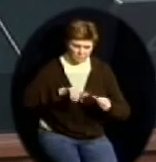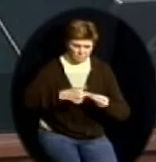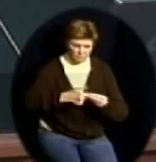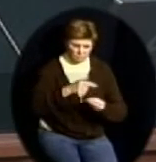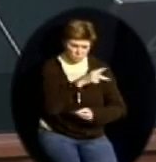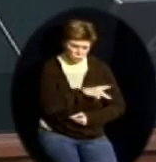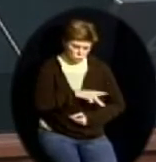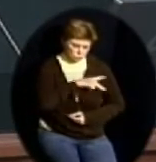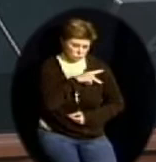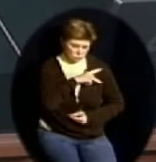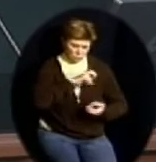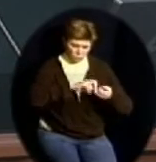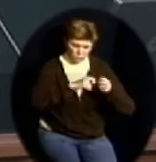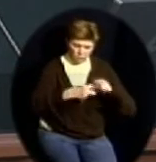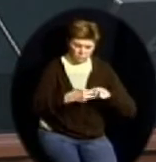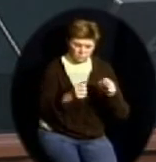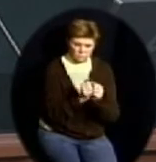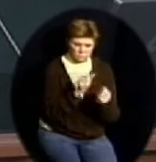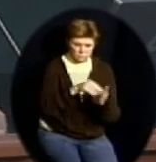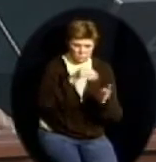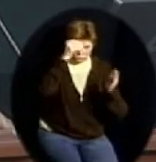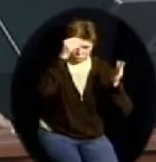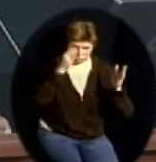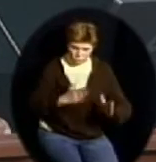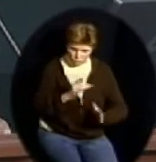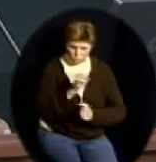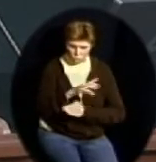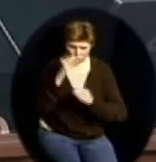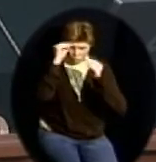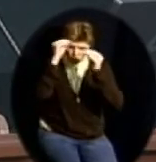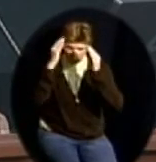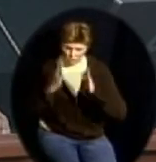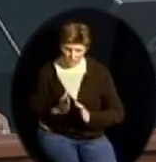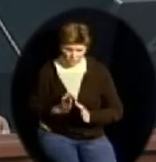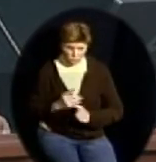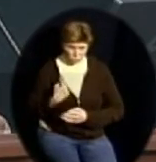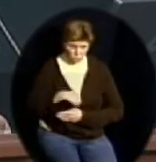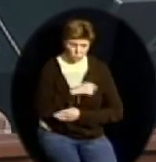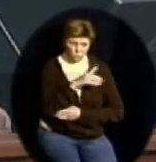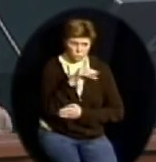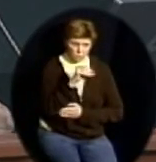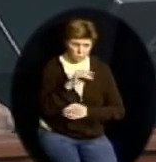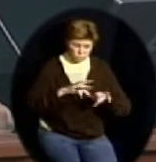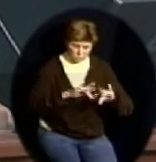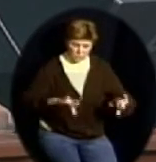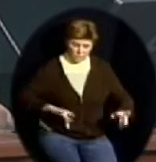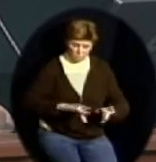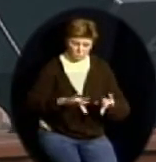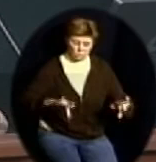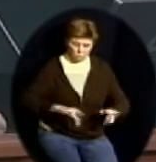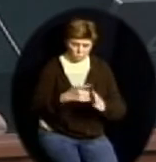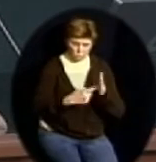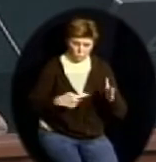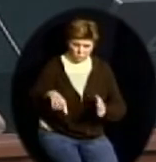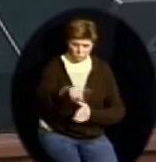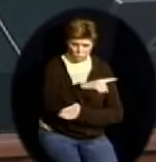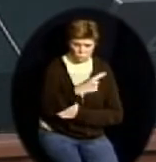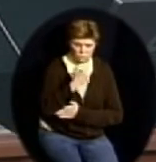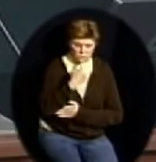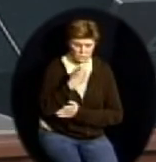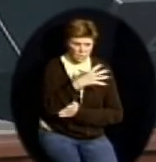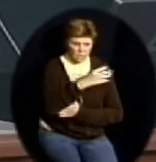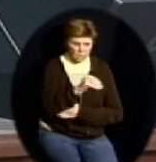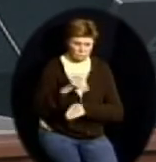students. Those speaking are advised that public comments are videotape recorded for broadcast on the district's educational access channel and audio